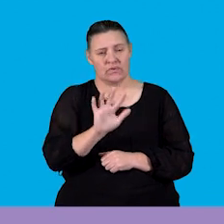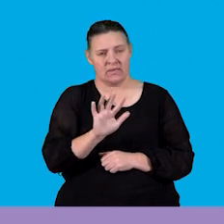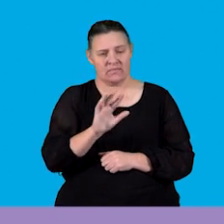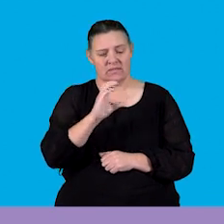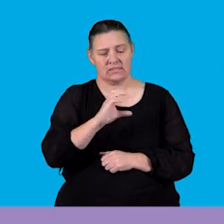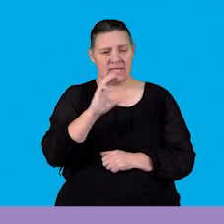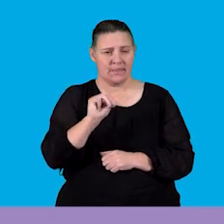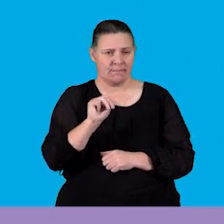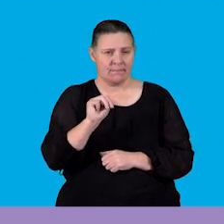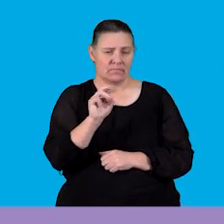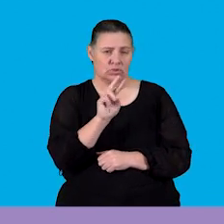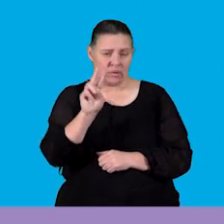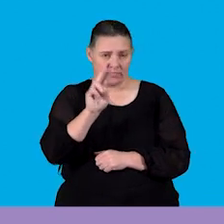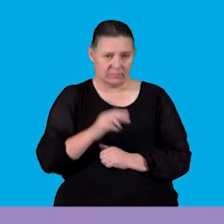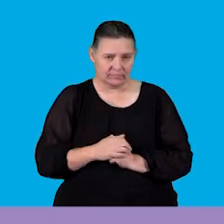225